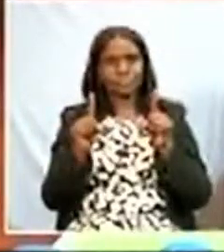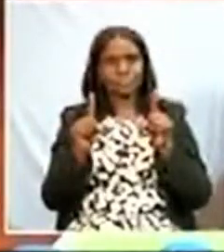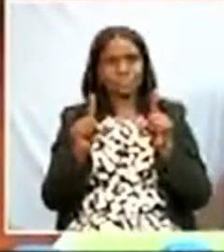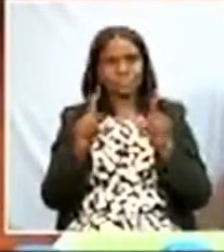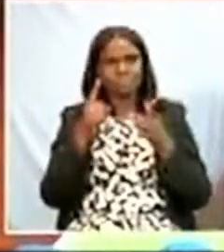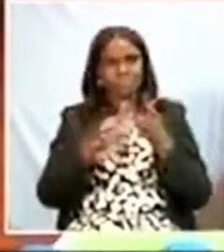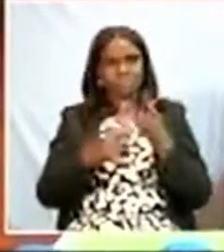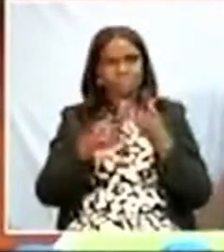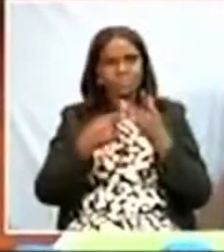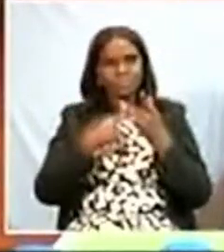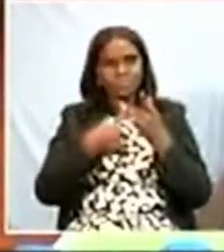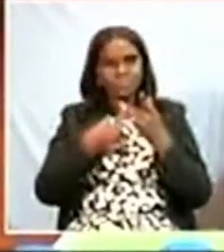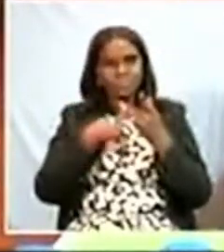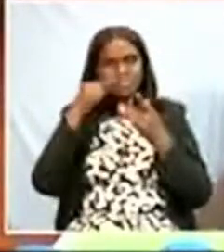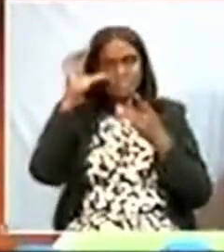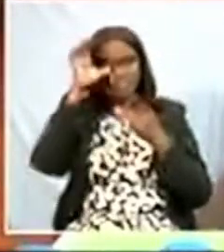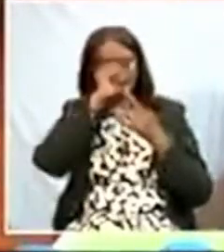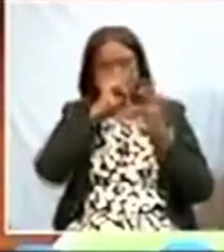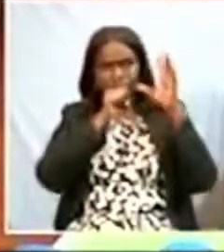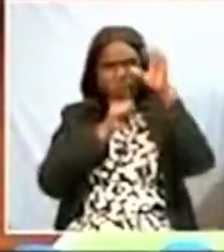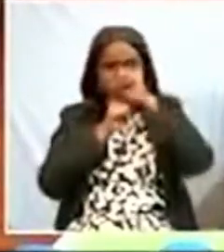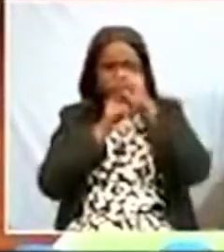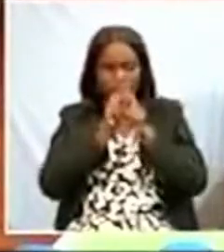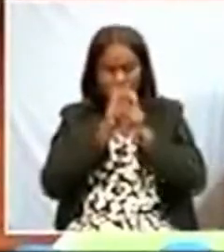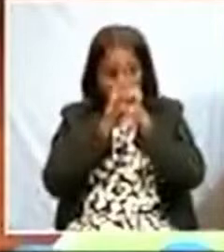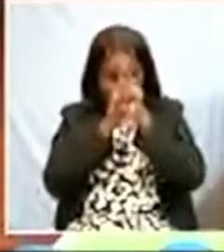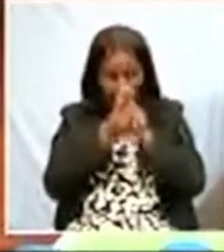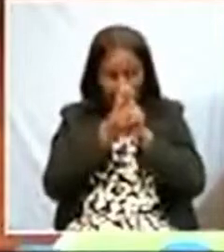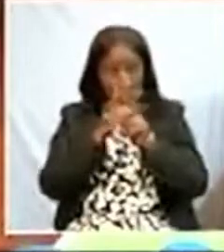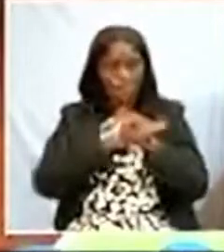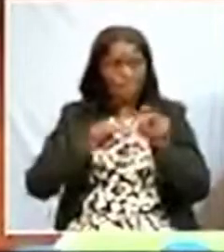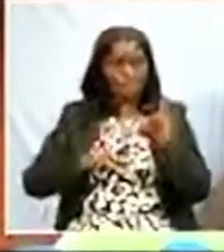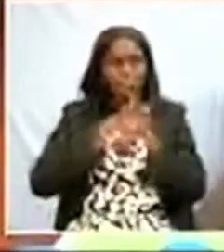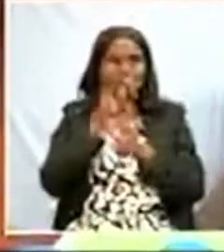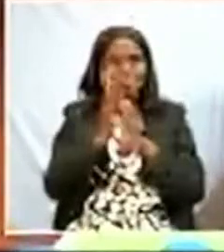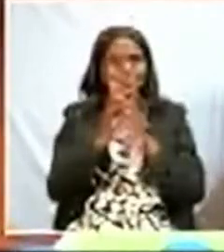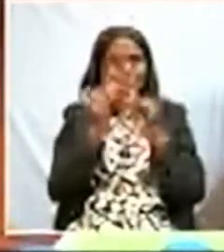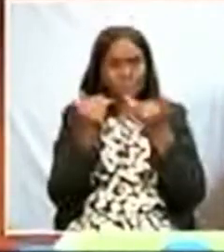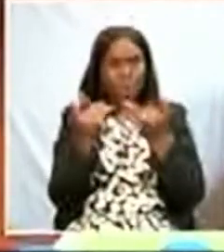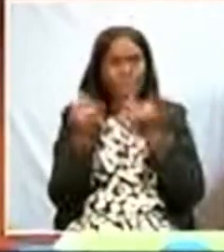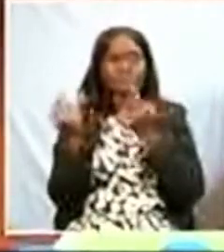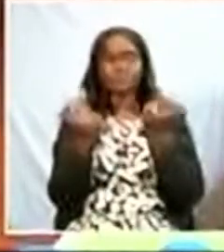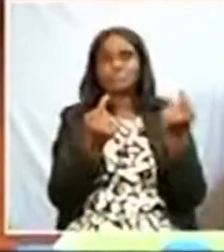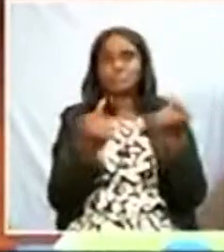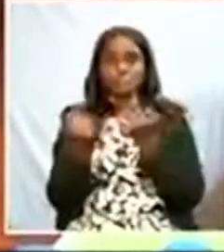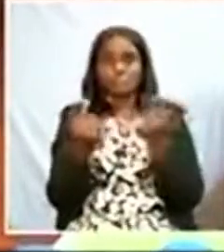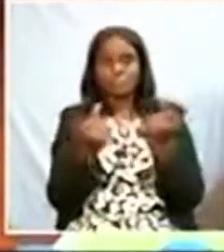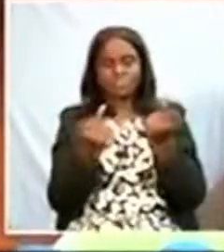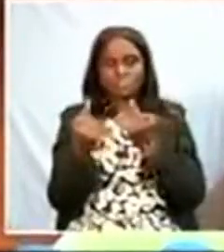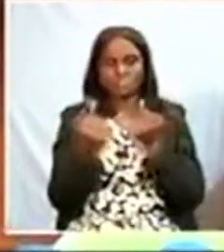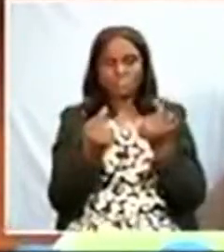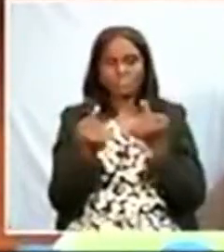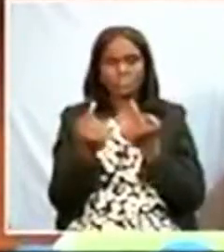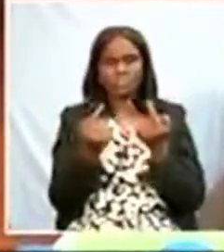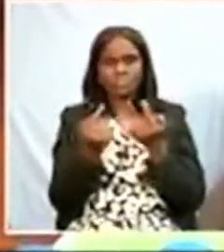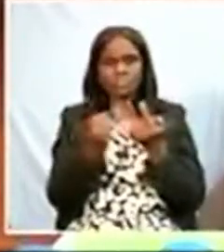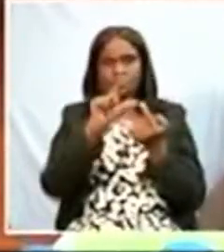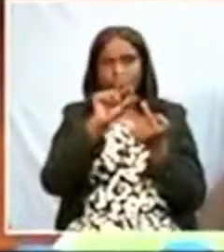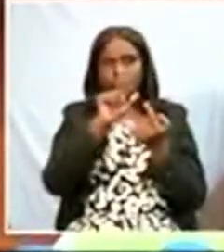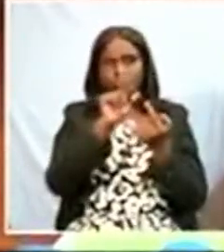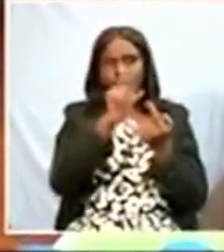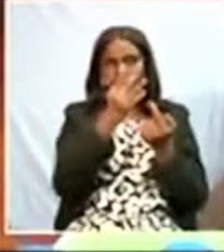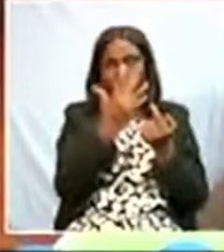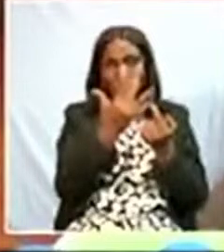what I assume probably the Honorable Member is referring to is the current situation, the